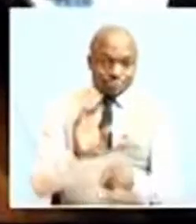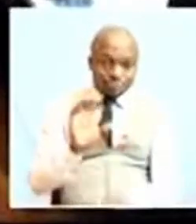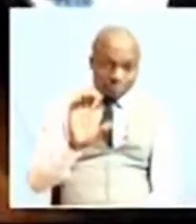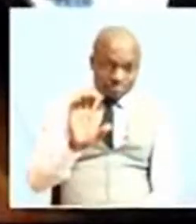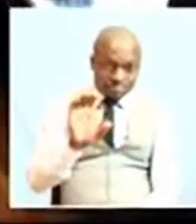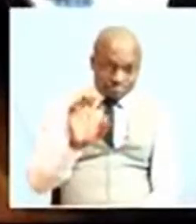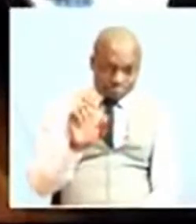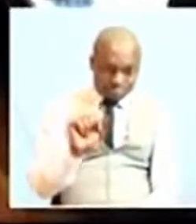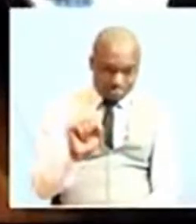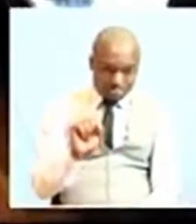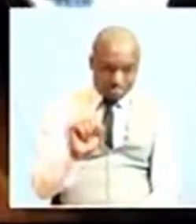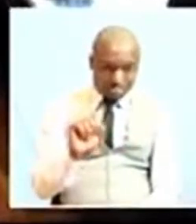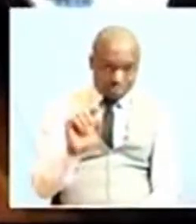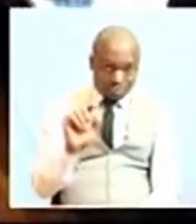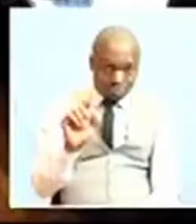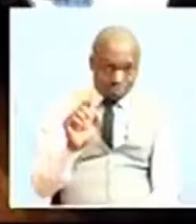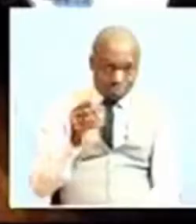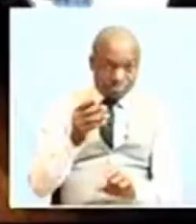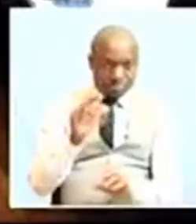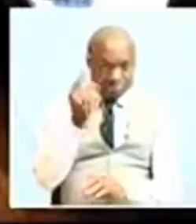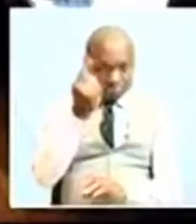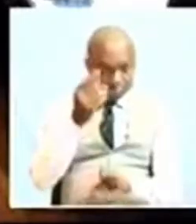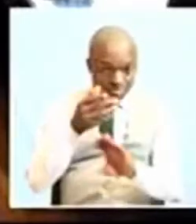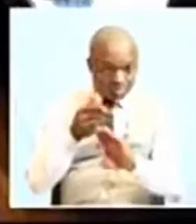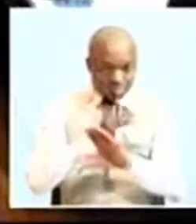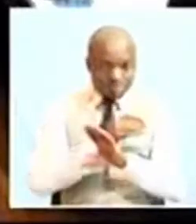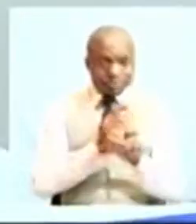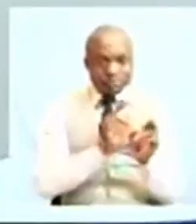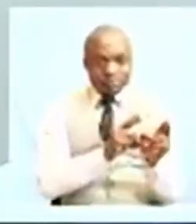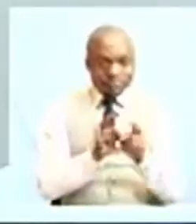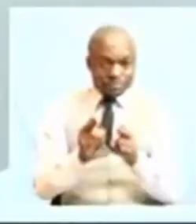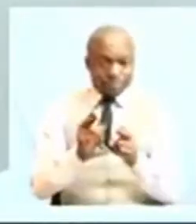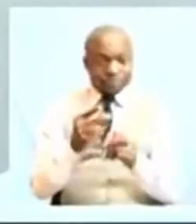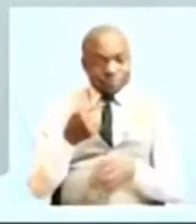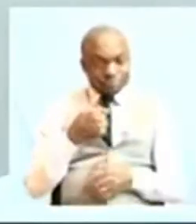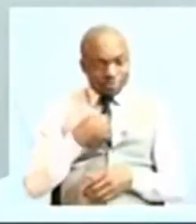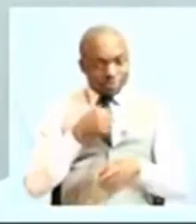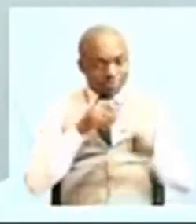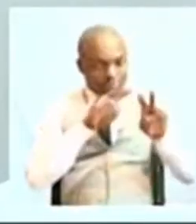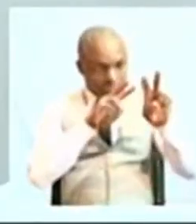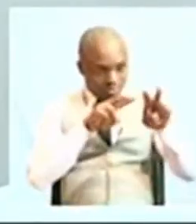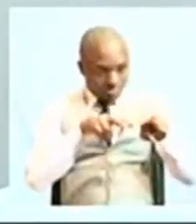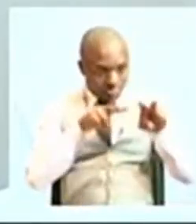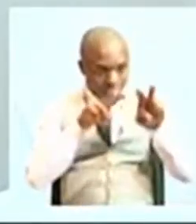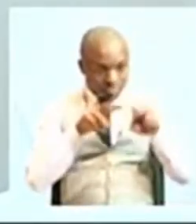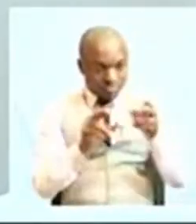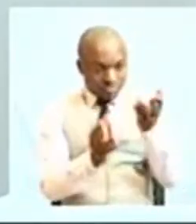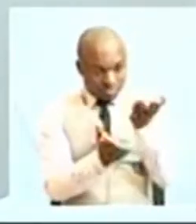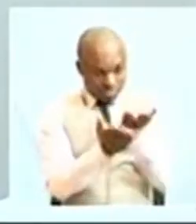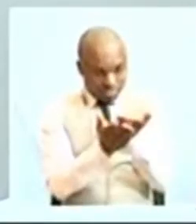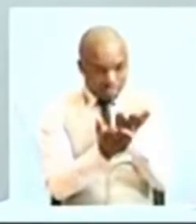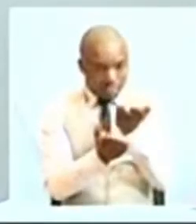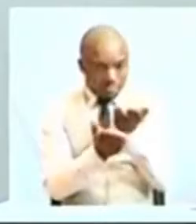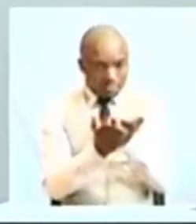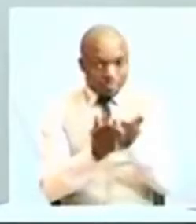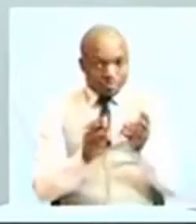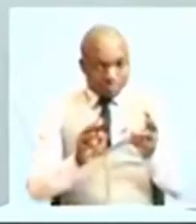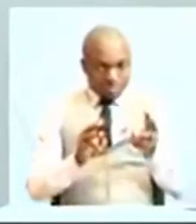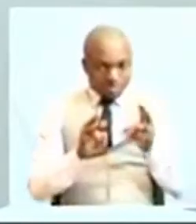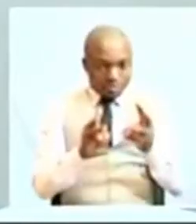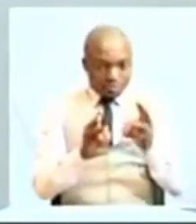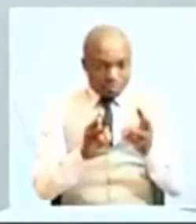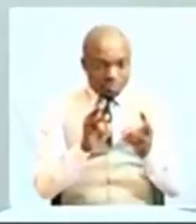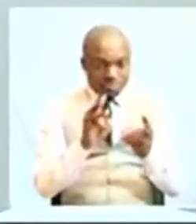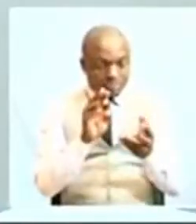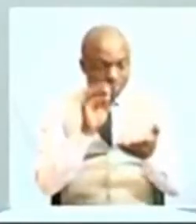CS. First, before you respond, I had an observation on the appendices. The way you have labeled them in